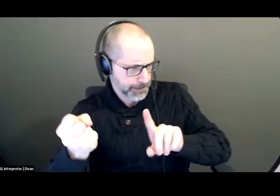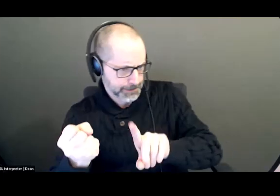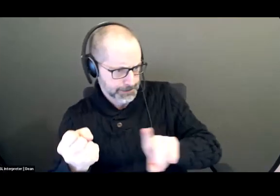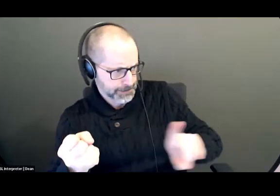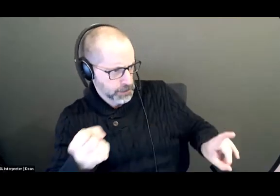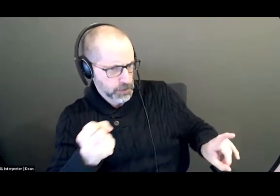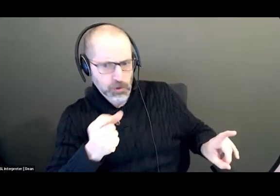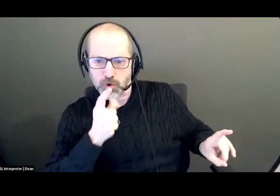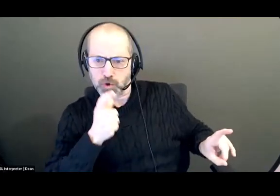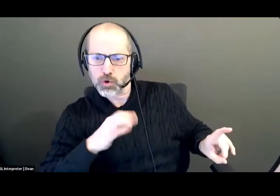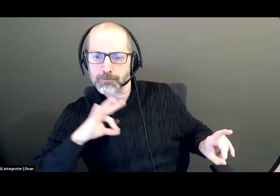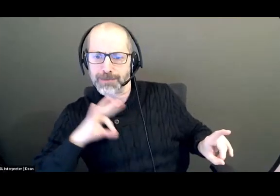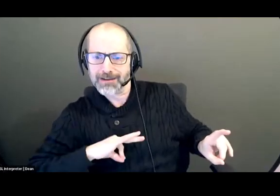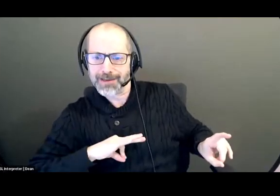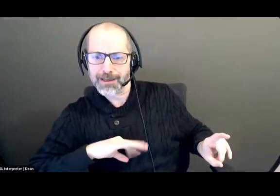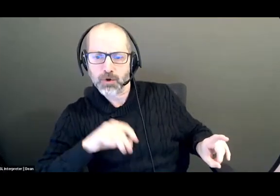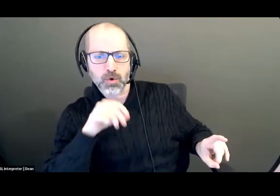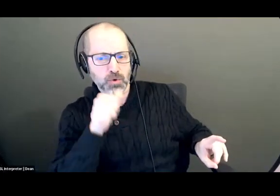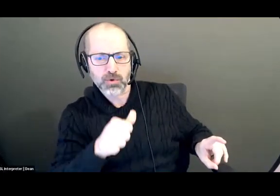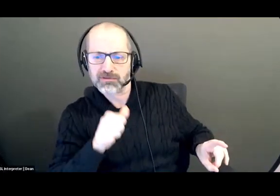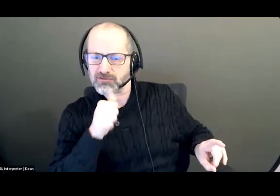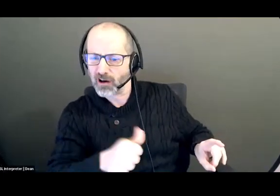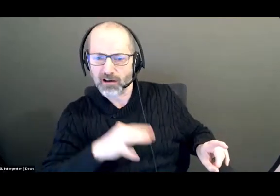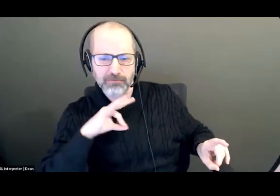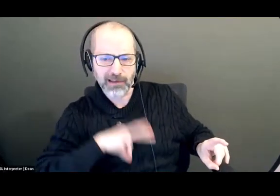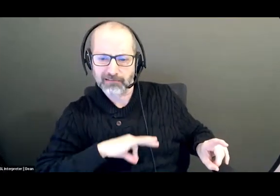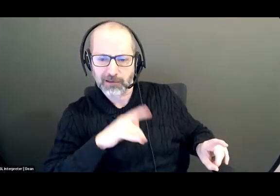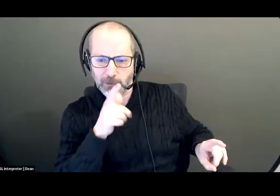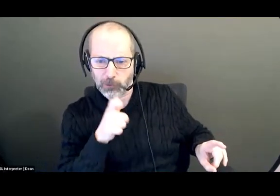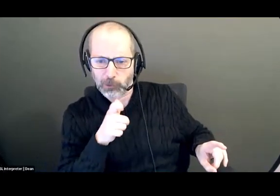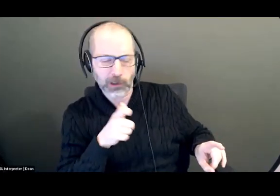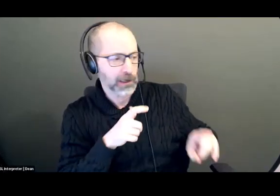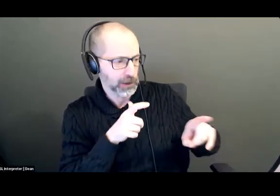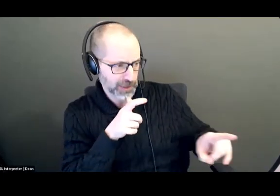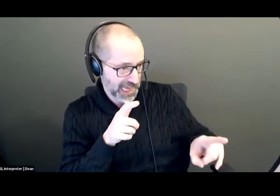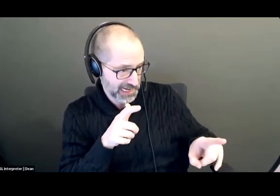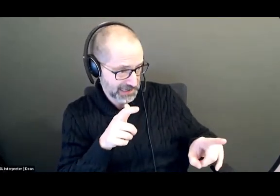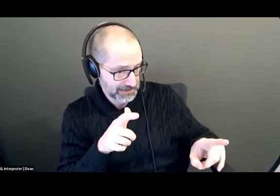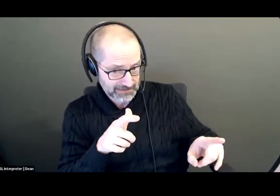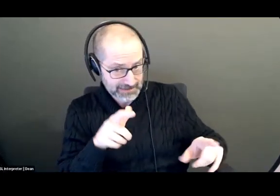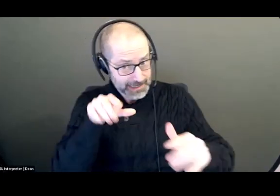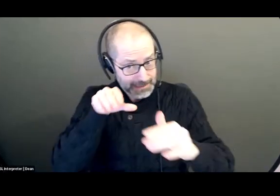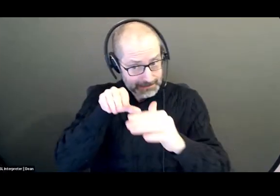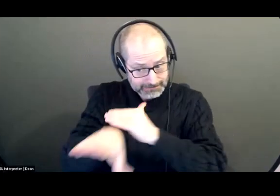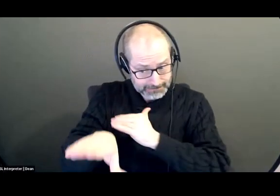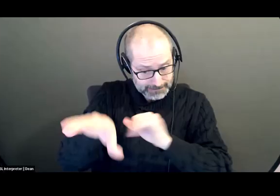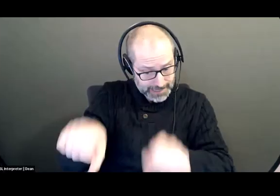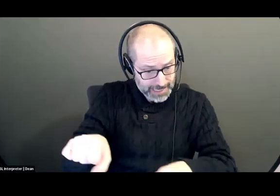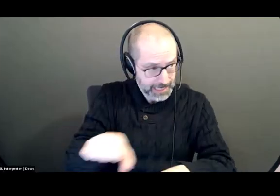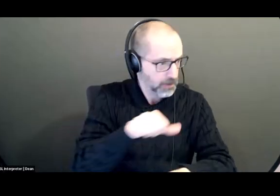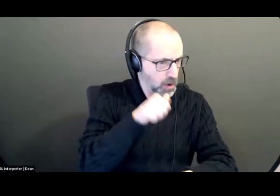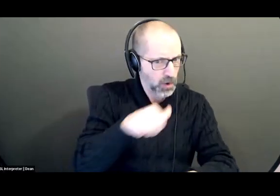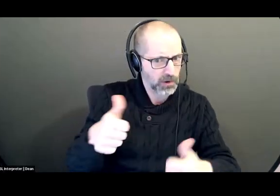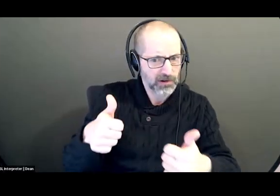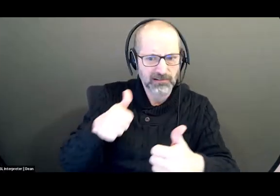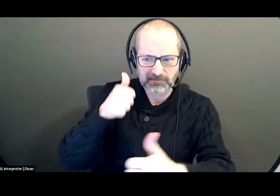programs or policies, we asked questions. We asked things like, who benefits from the decision? Who might face